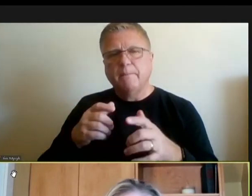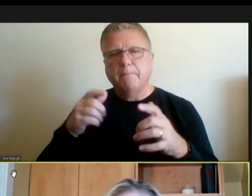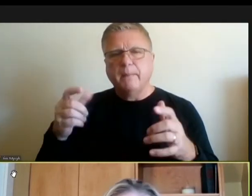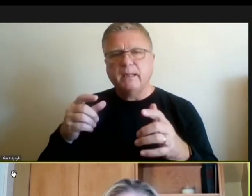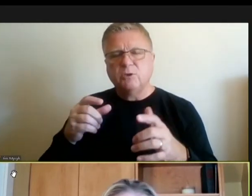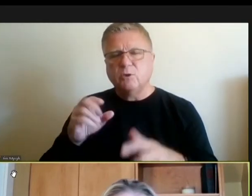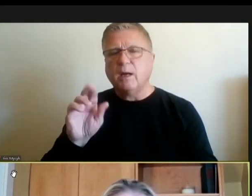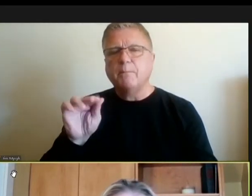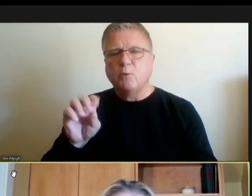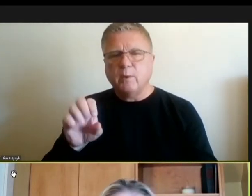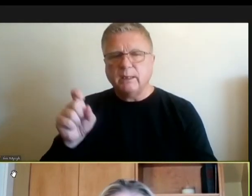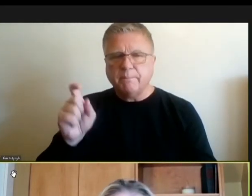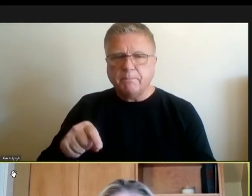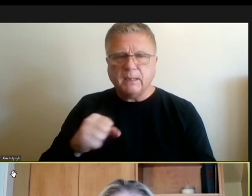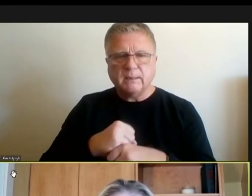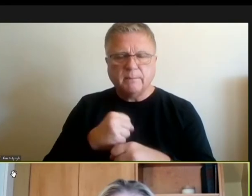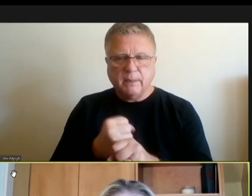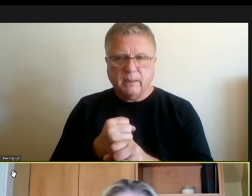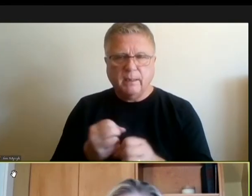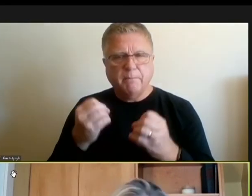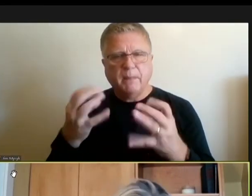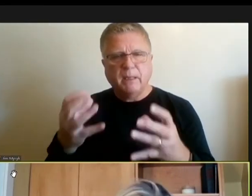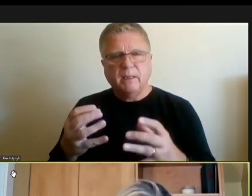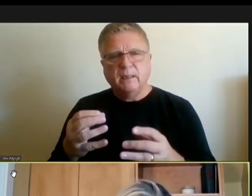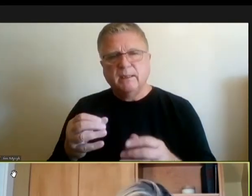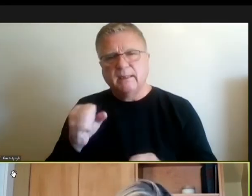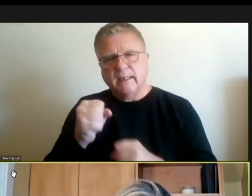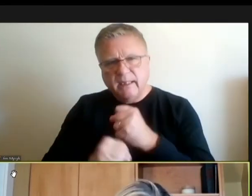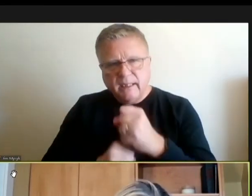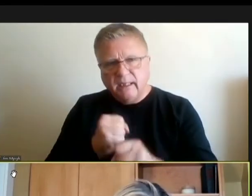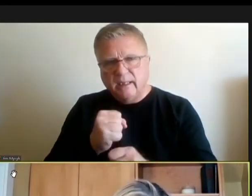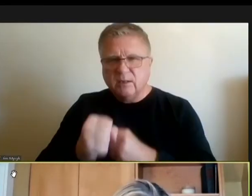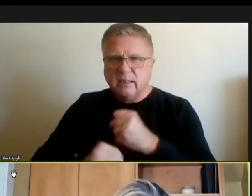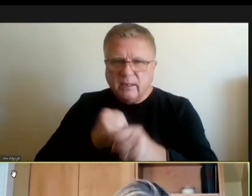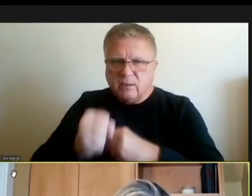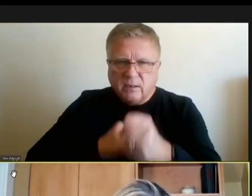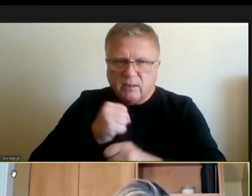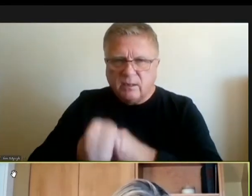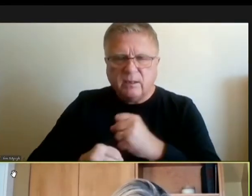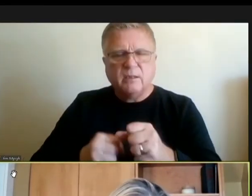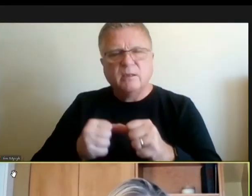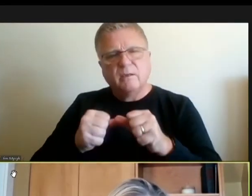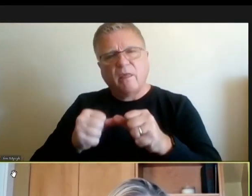lot of these are, you know, years or decades in the making.